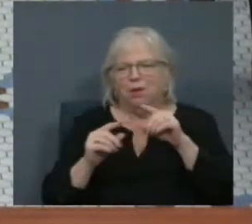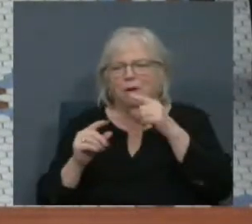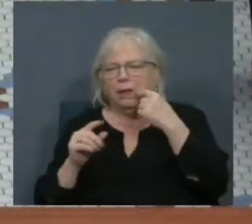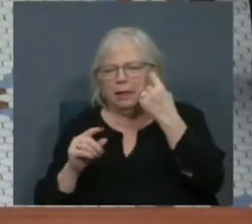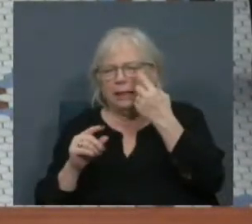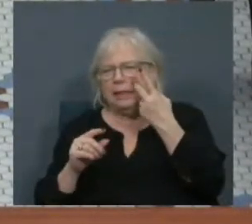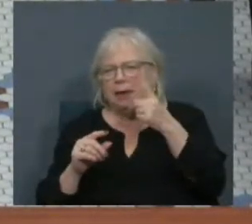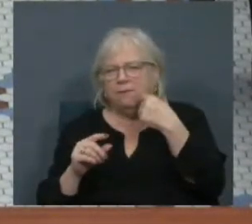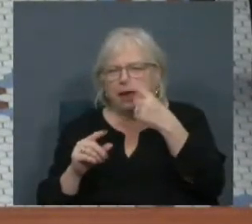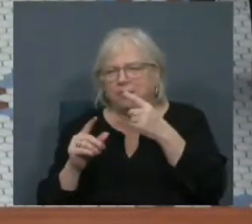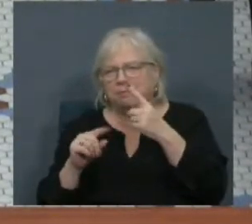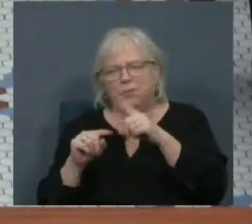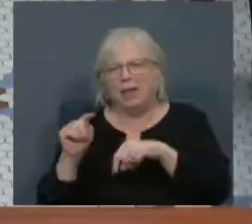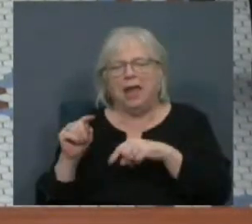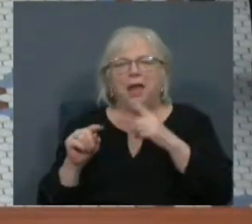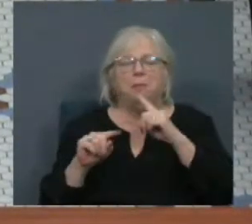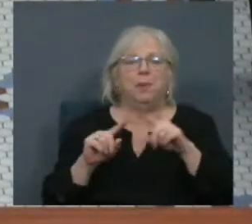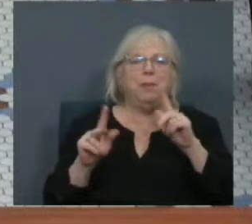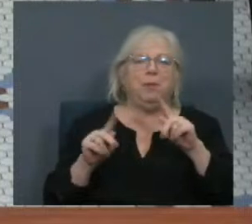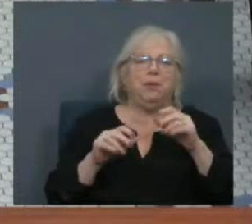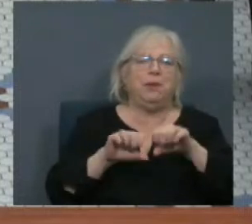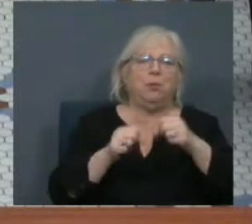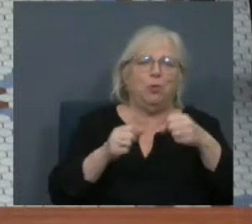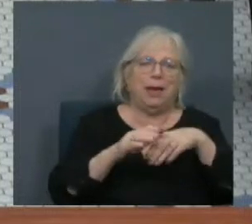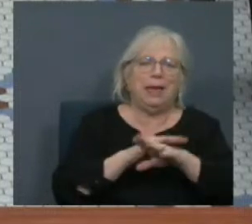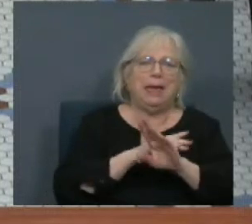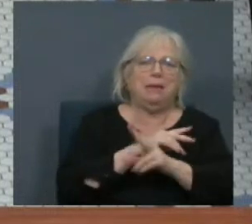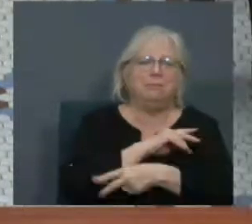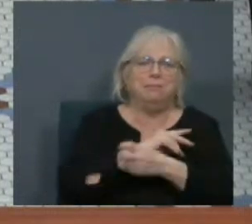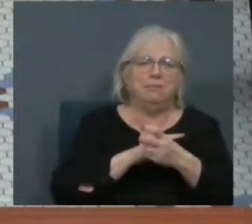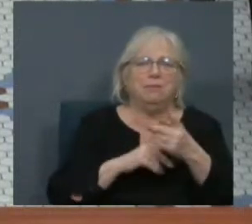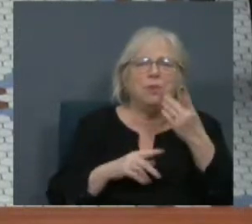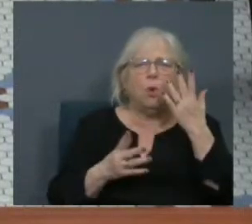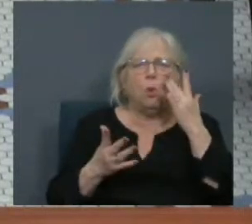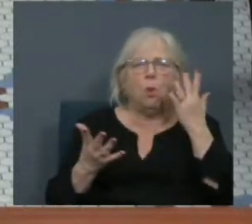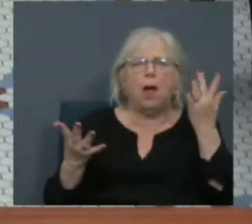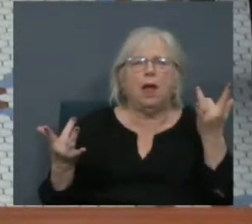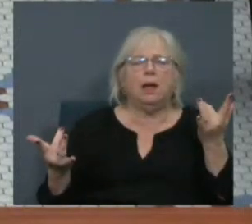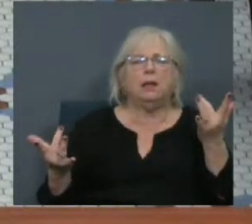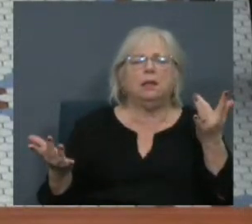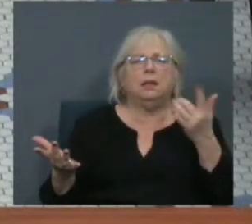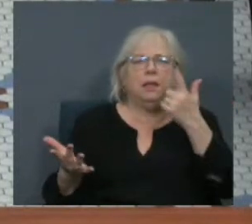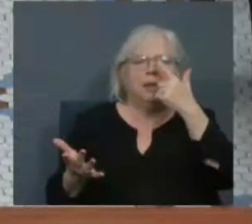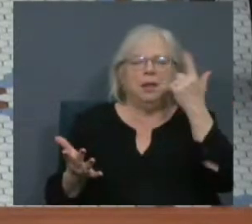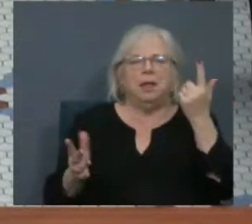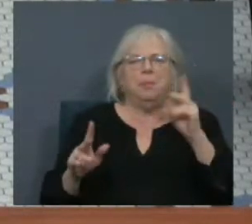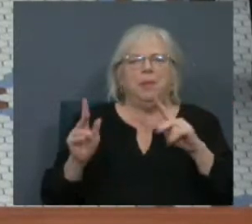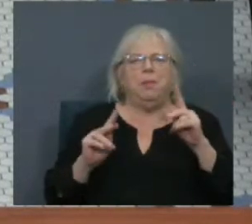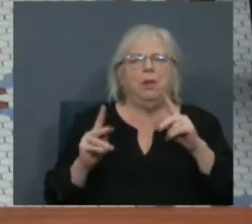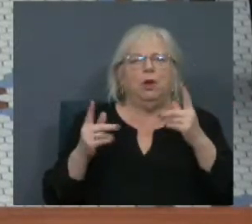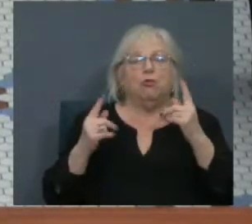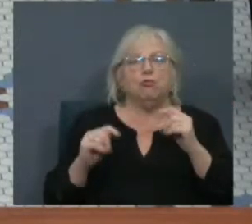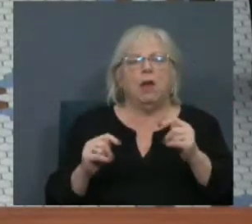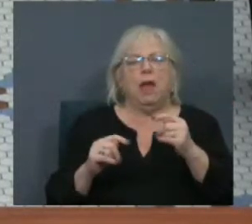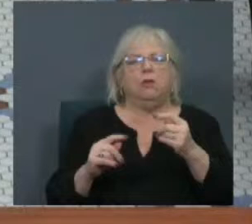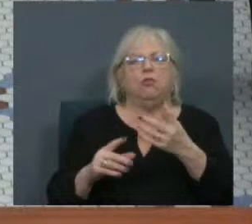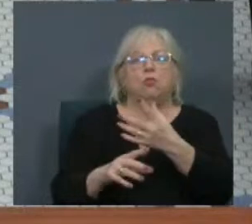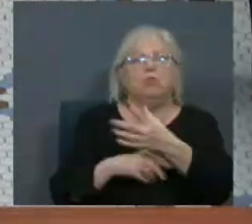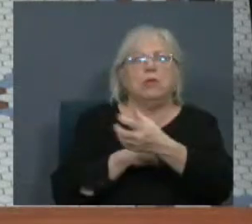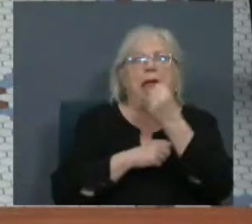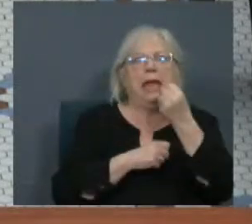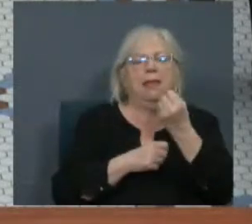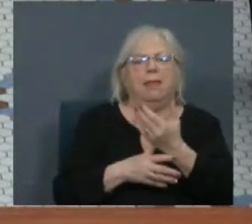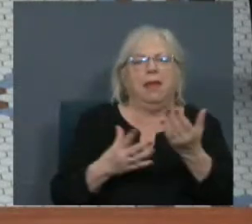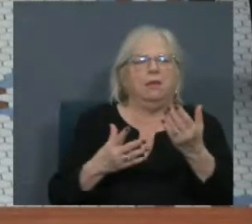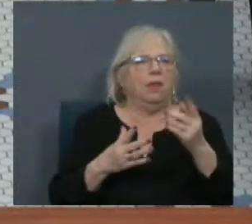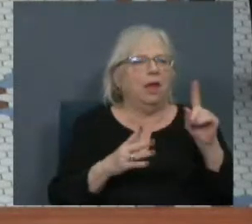And we're still getting vandalized. You know why? because people are trying to take things so that they can